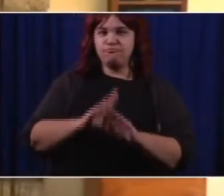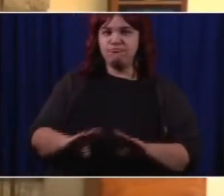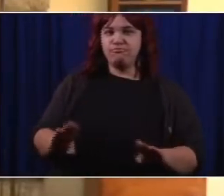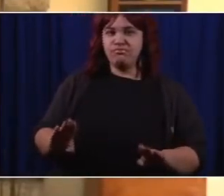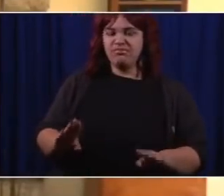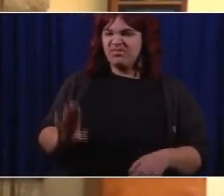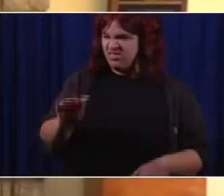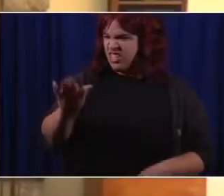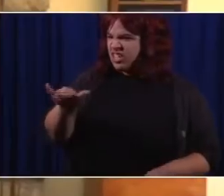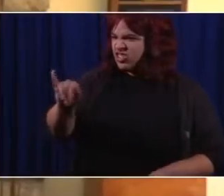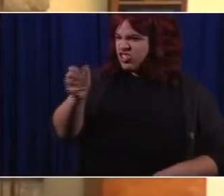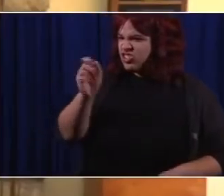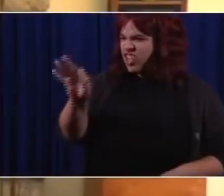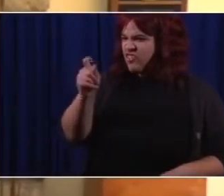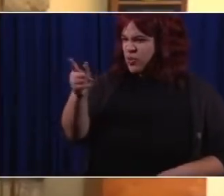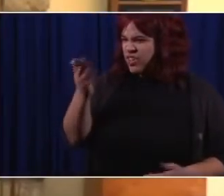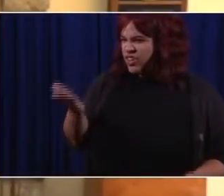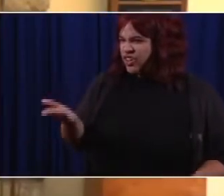Jeff, you on there?